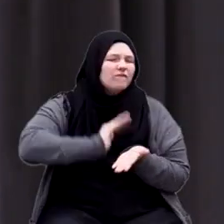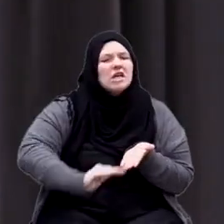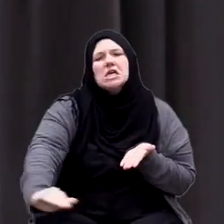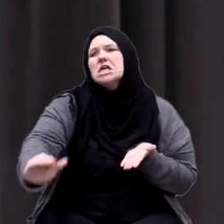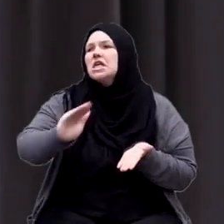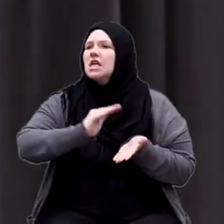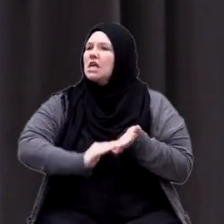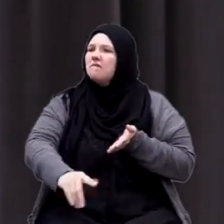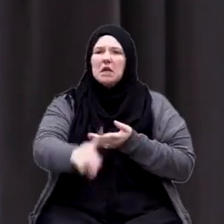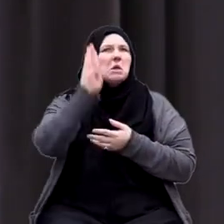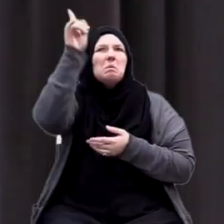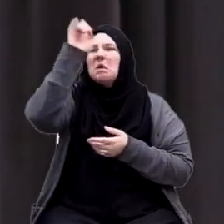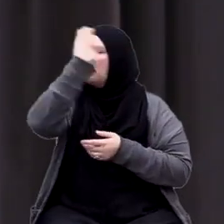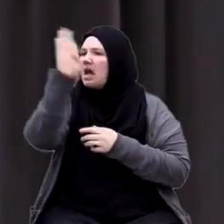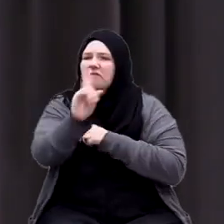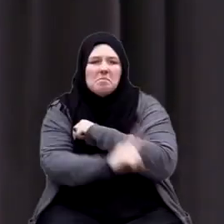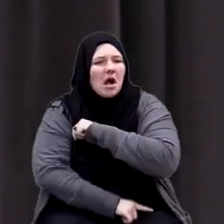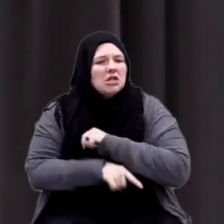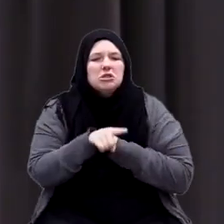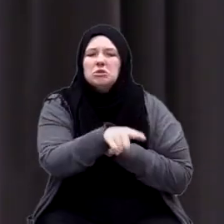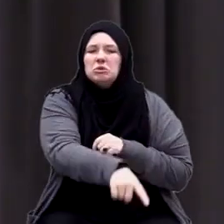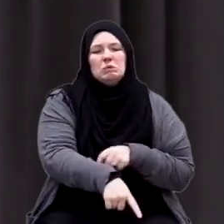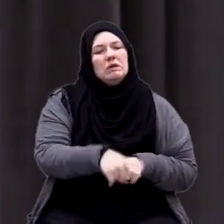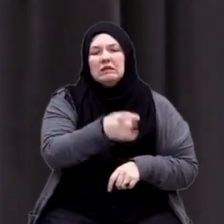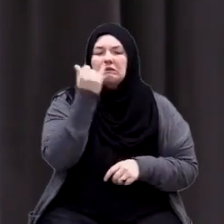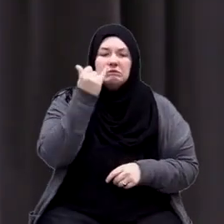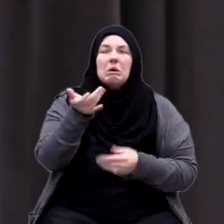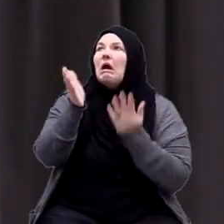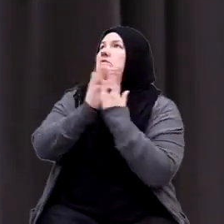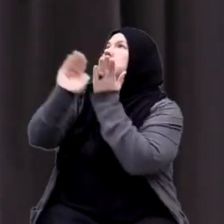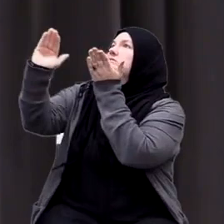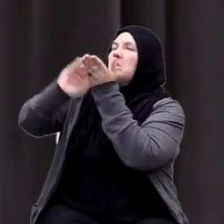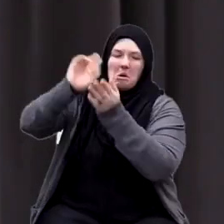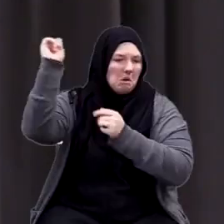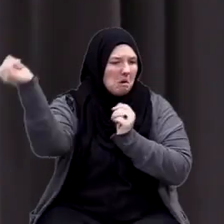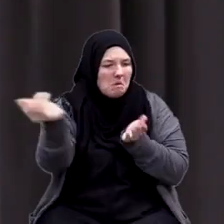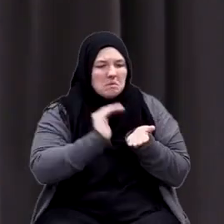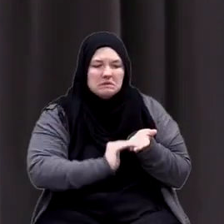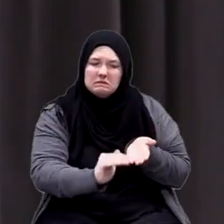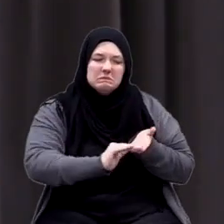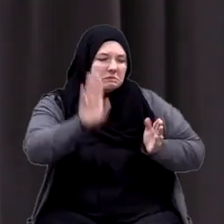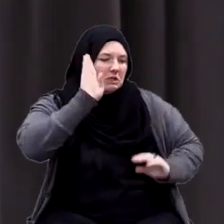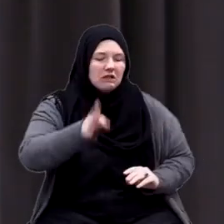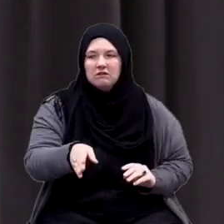our children to accept Allah as if they don't owe it to Him.